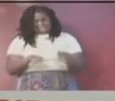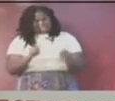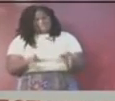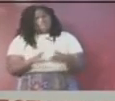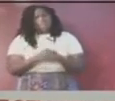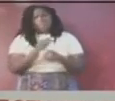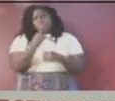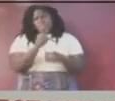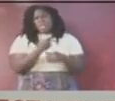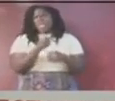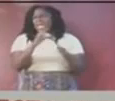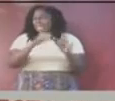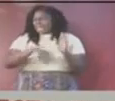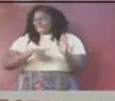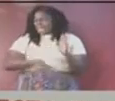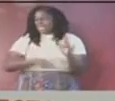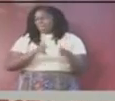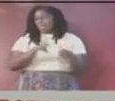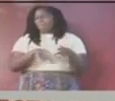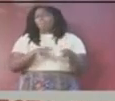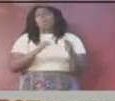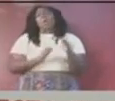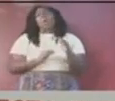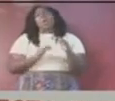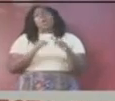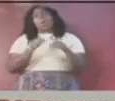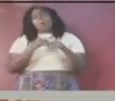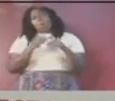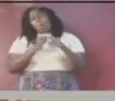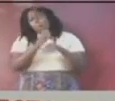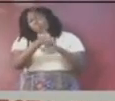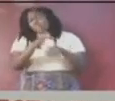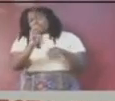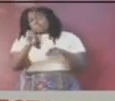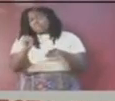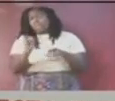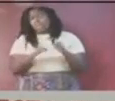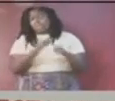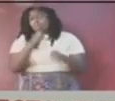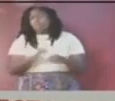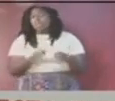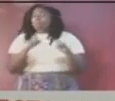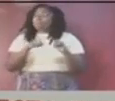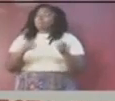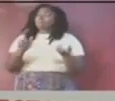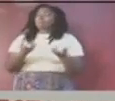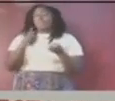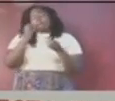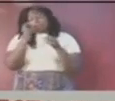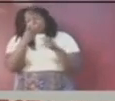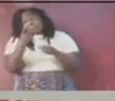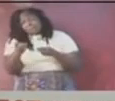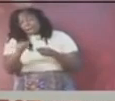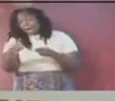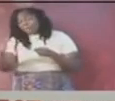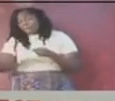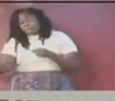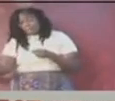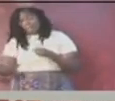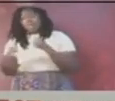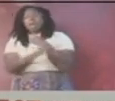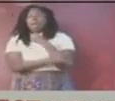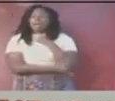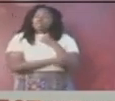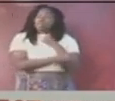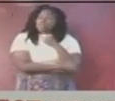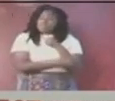been used in 45 countries, upwards of 60 million doses have already been given. That data will obviously come forth, and